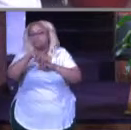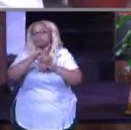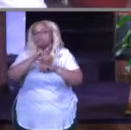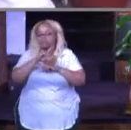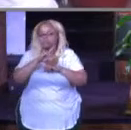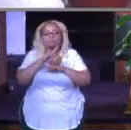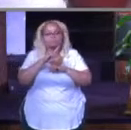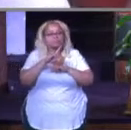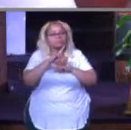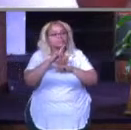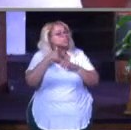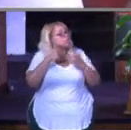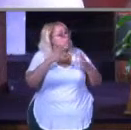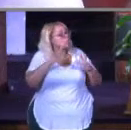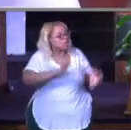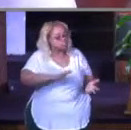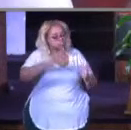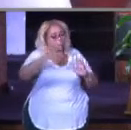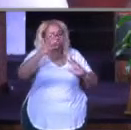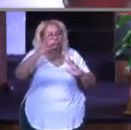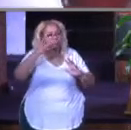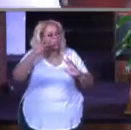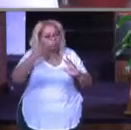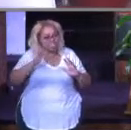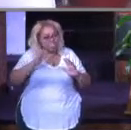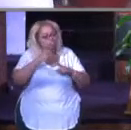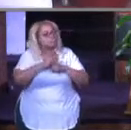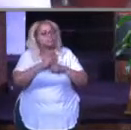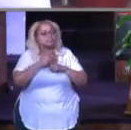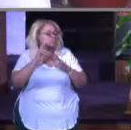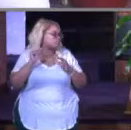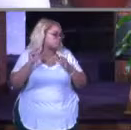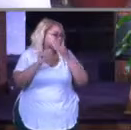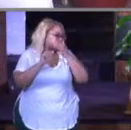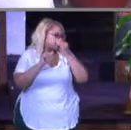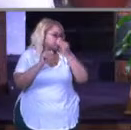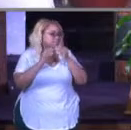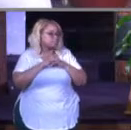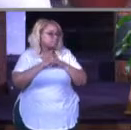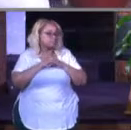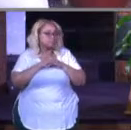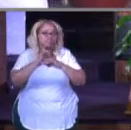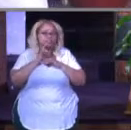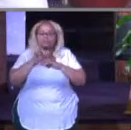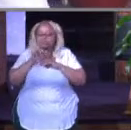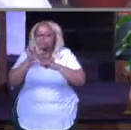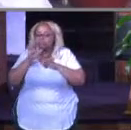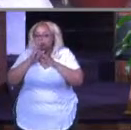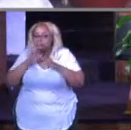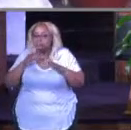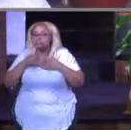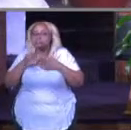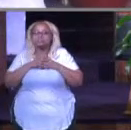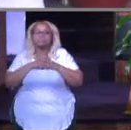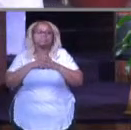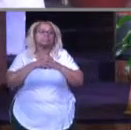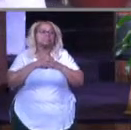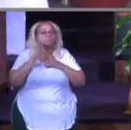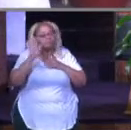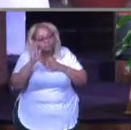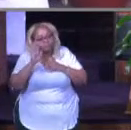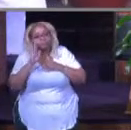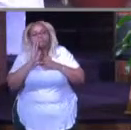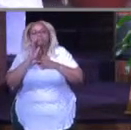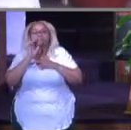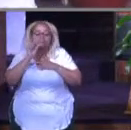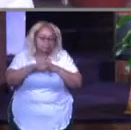them. And we don't want to disturb that, do we? No, no, no. So just tip on out. You know, you can